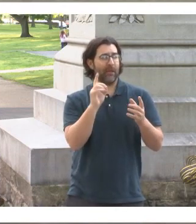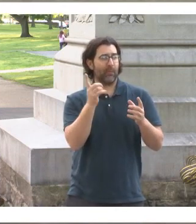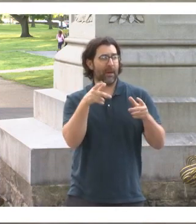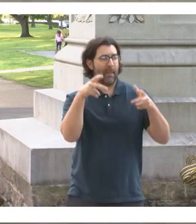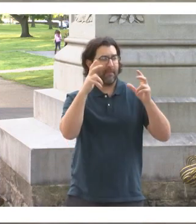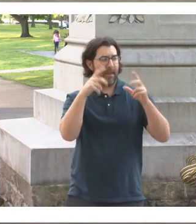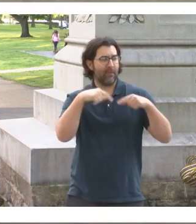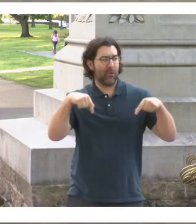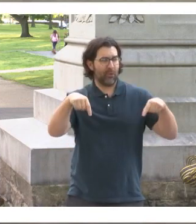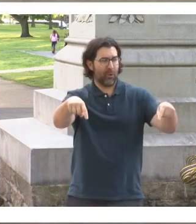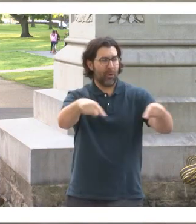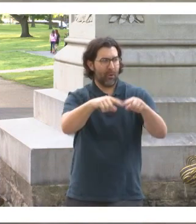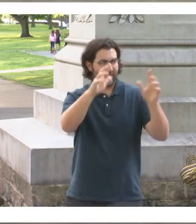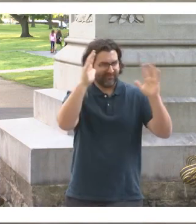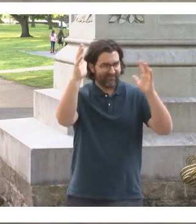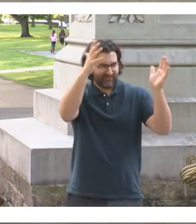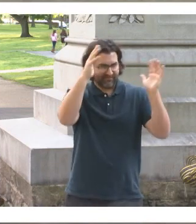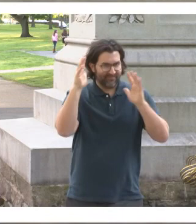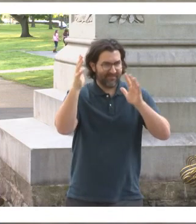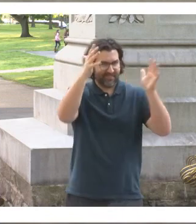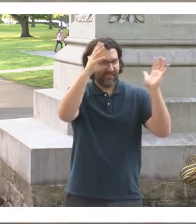in the basketball court.